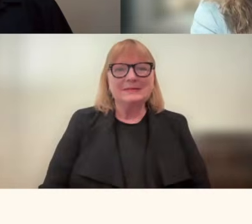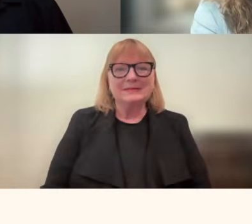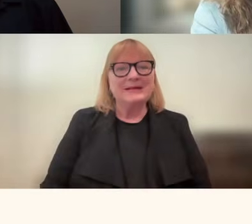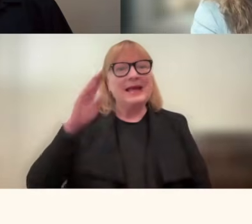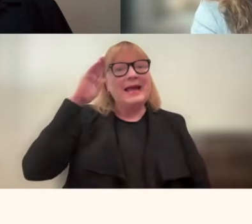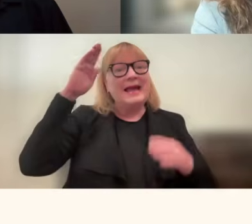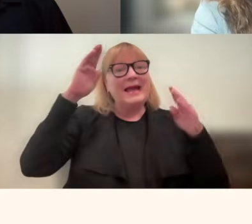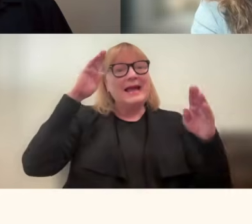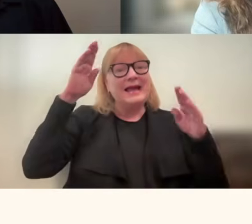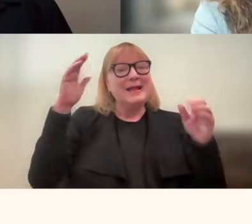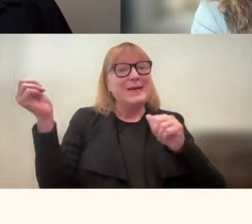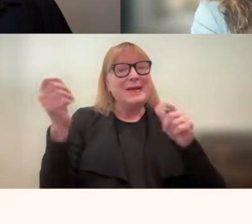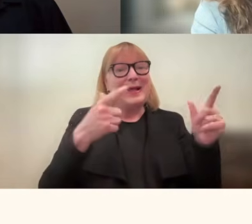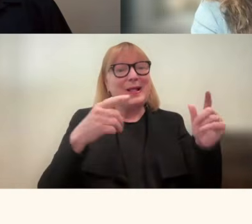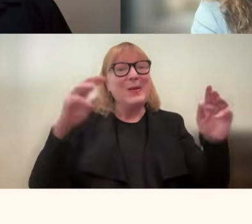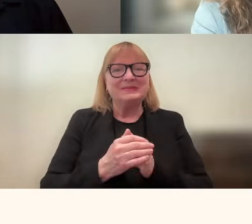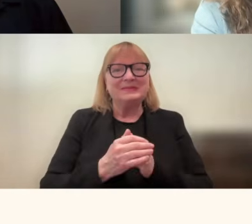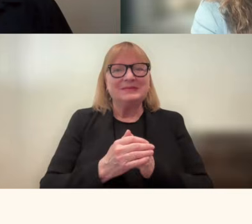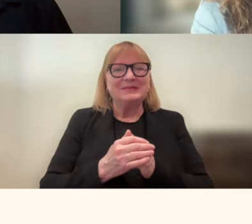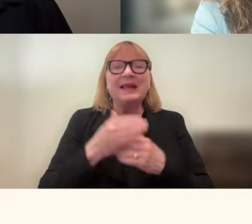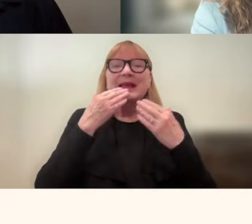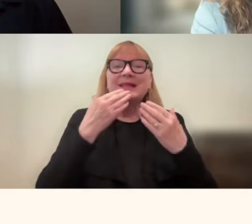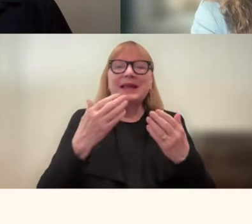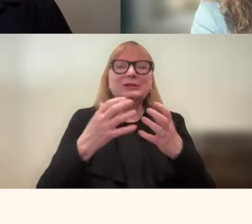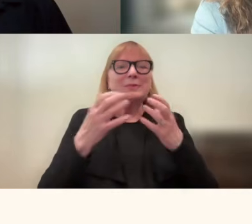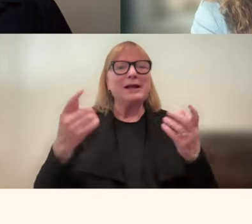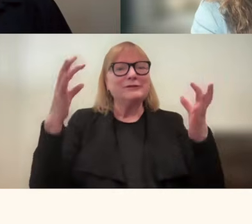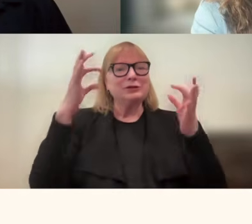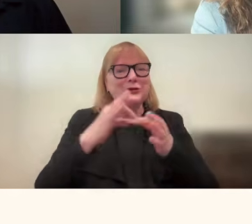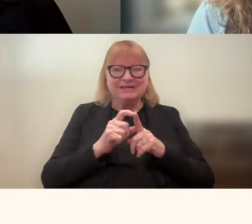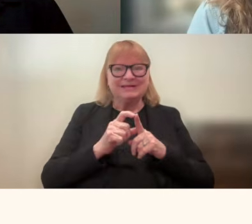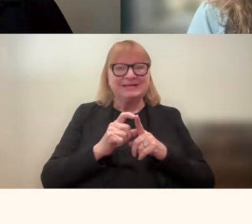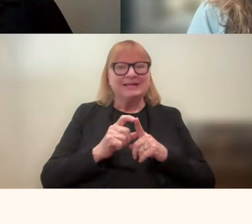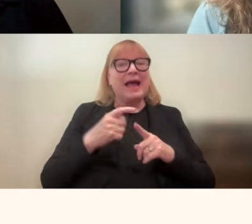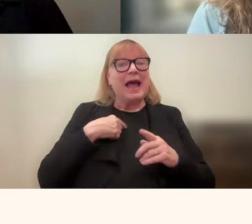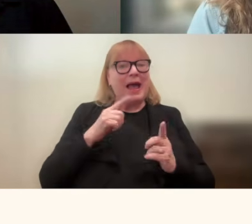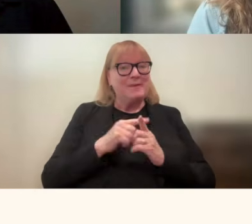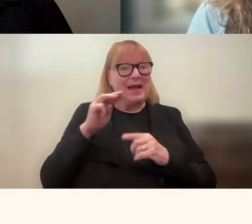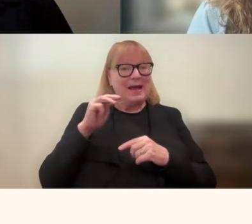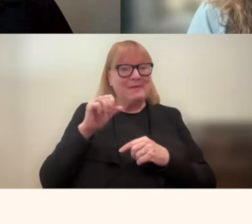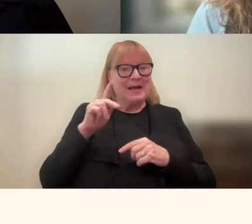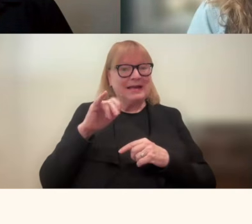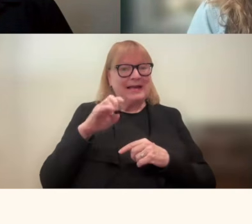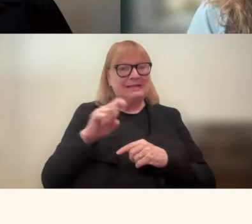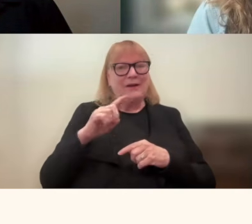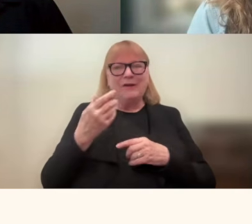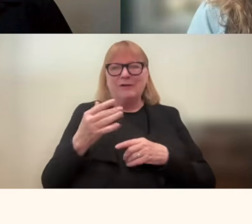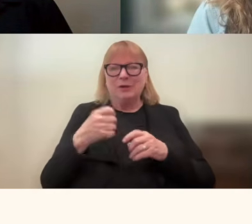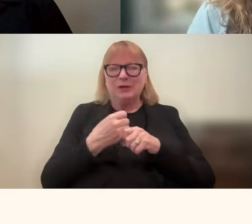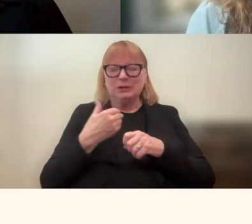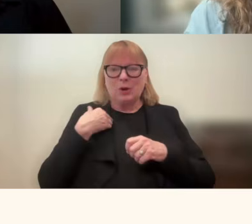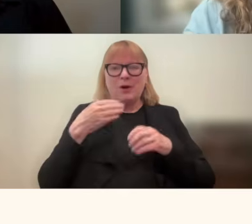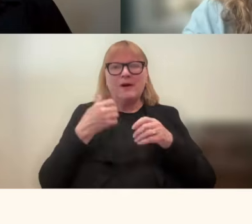Hello, everyone. Welcome. Thank you so much for joining. I met Mackenzie a few years ago through following